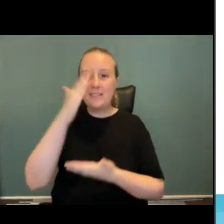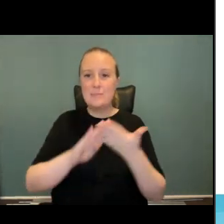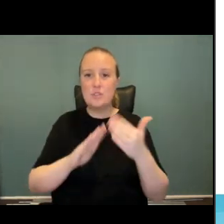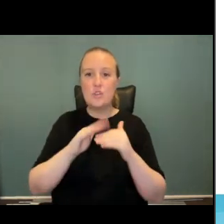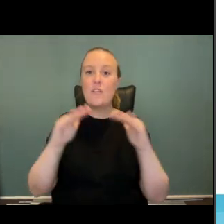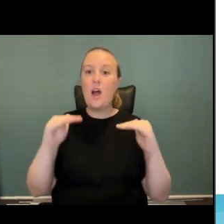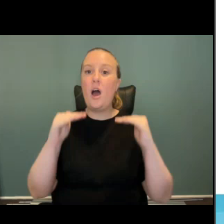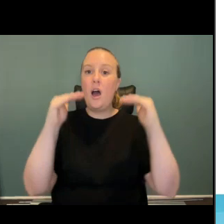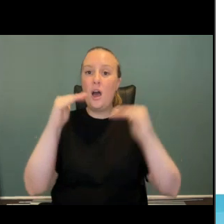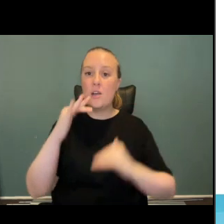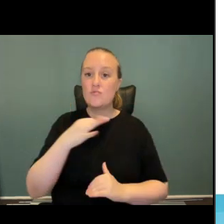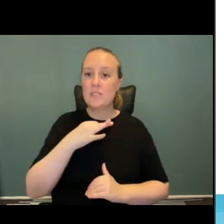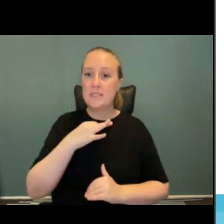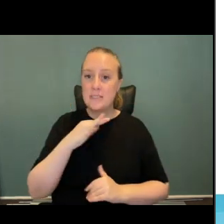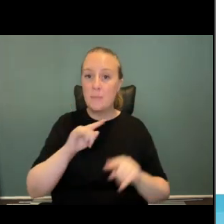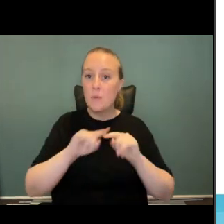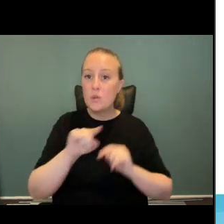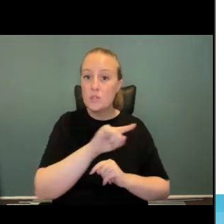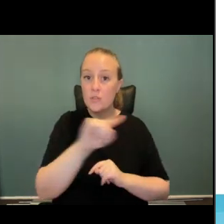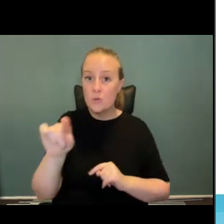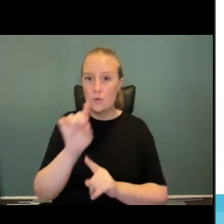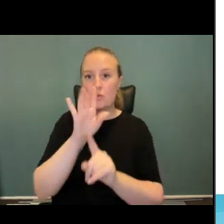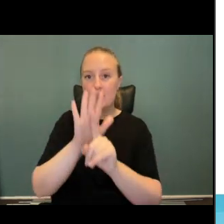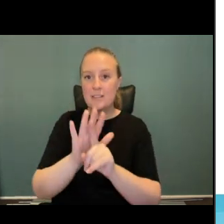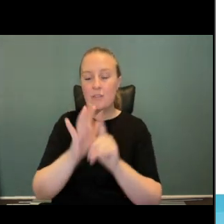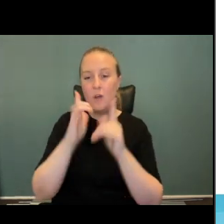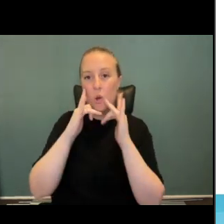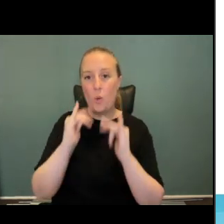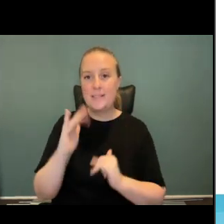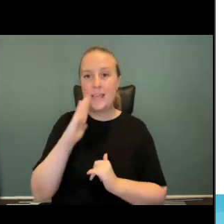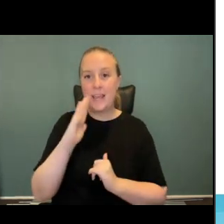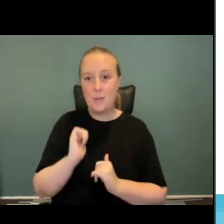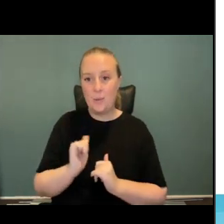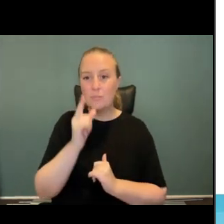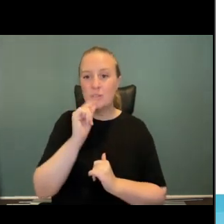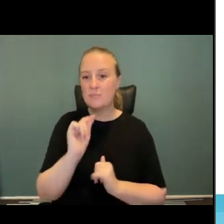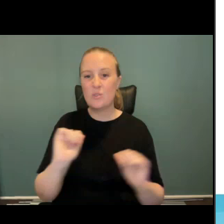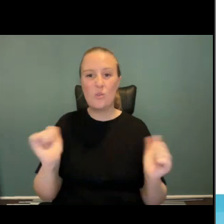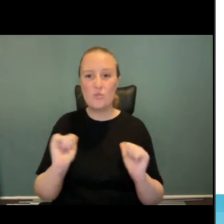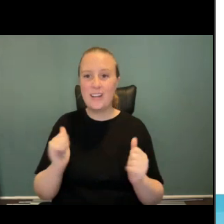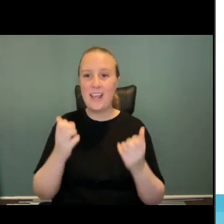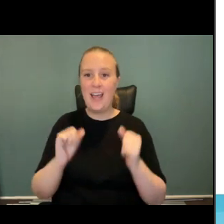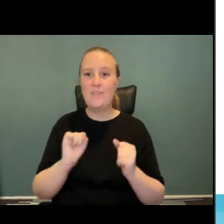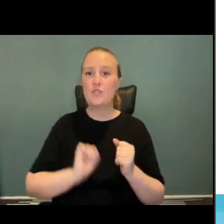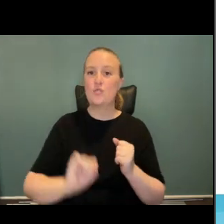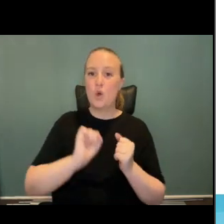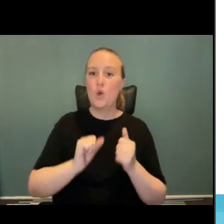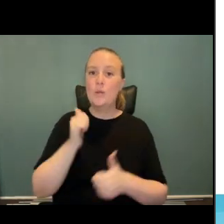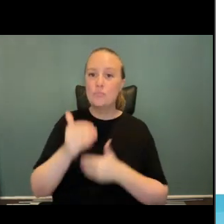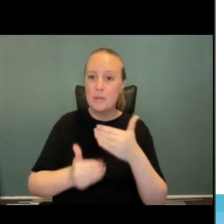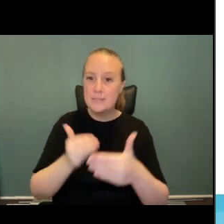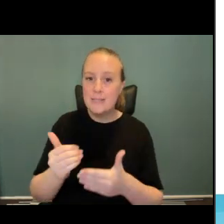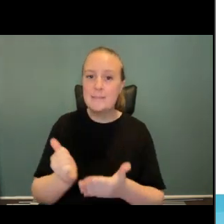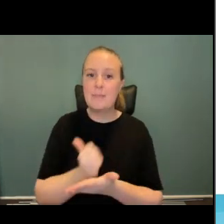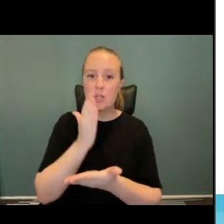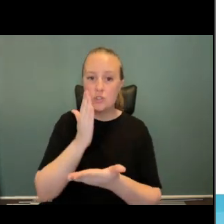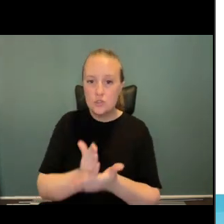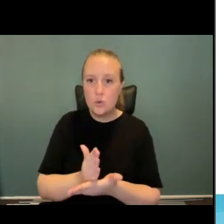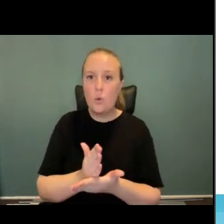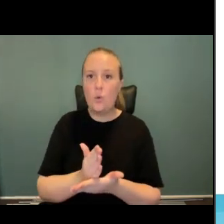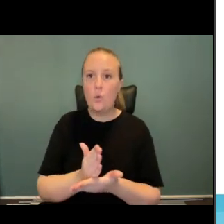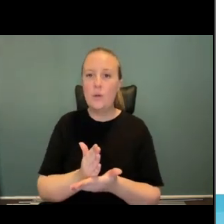of lawyers anyway. You're probably implementing that, but we just wanted to let you know as well that when we're dealing with parentage matters, we do this in a